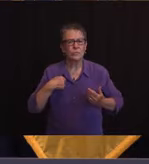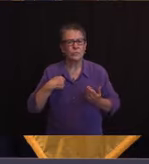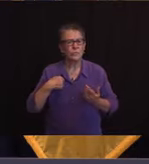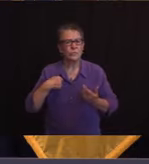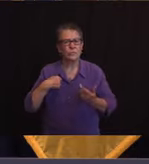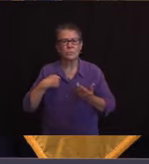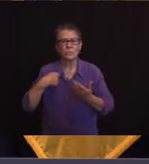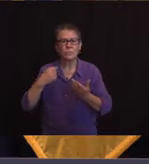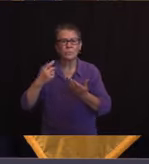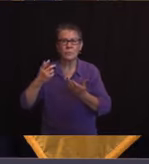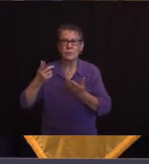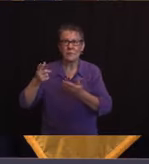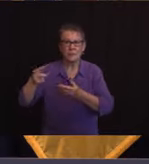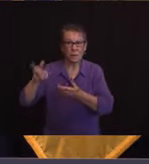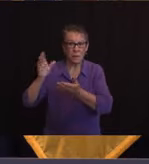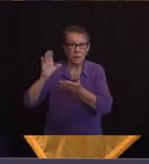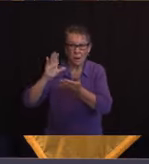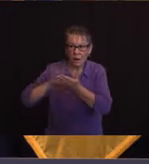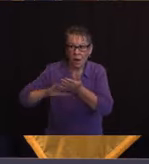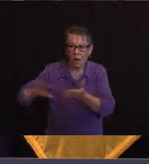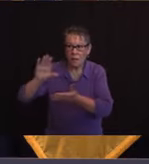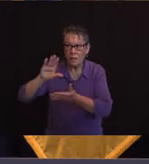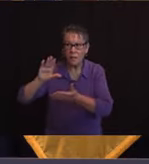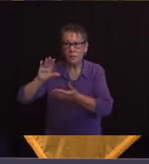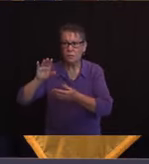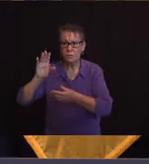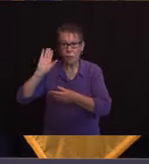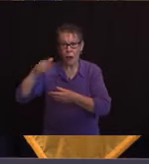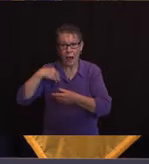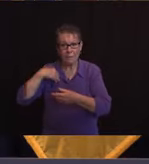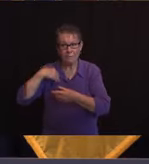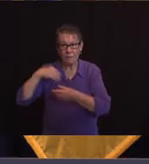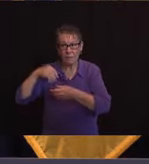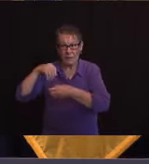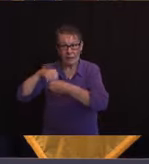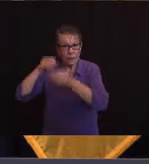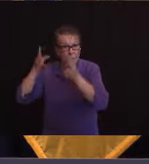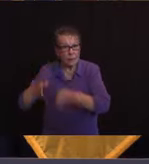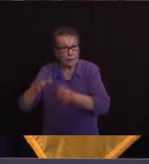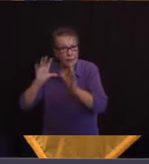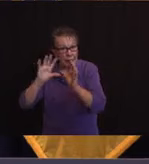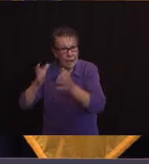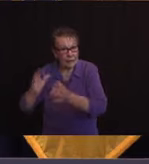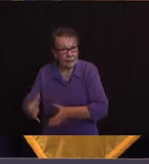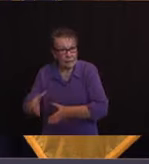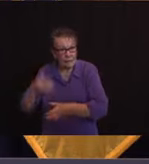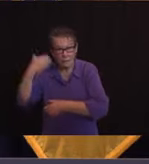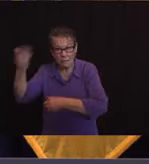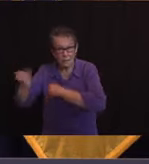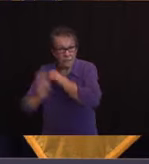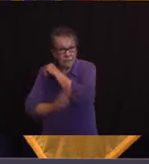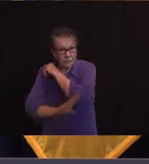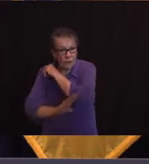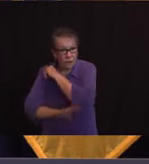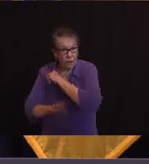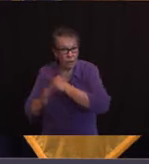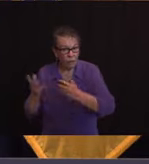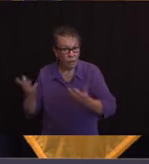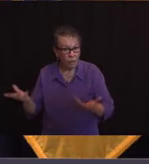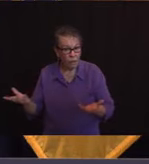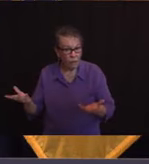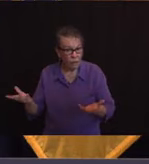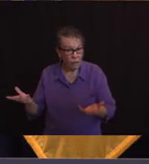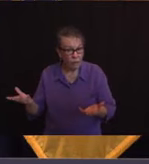And lastly, Commissioner, you mentioned the lead testing is down, but what about the normal childhood vaccinations?